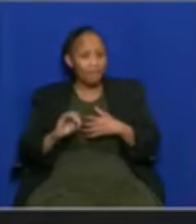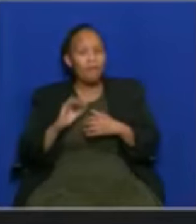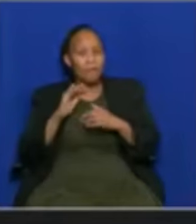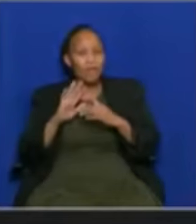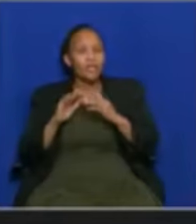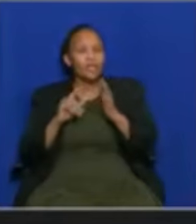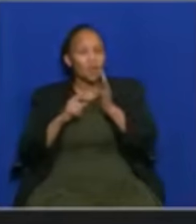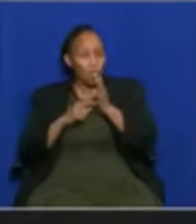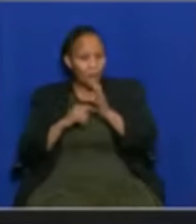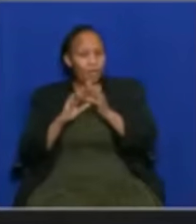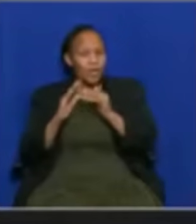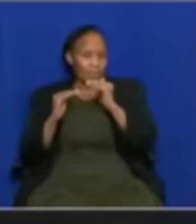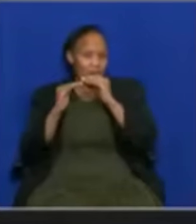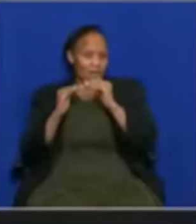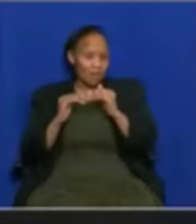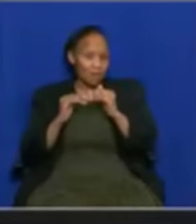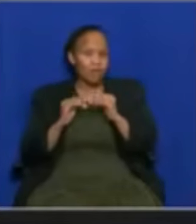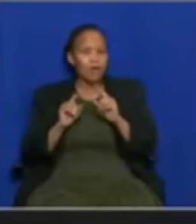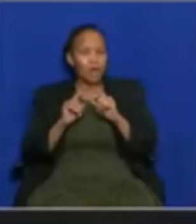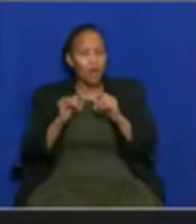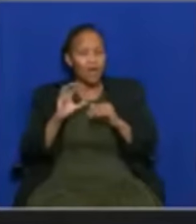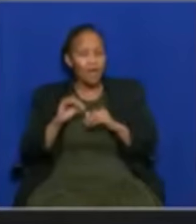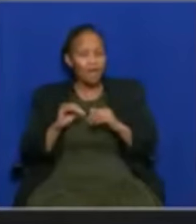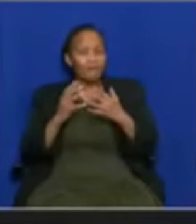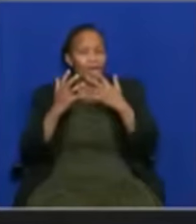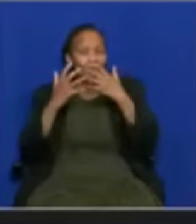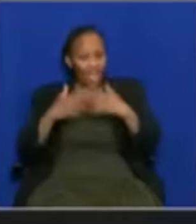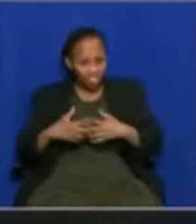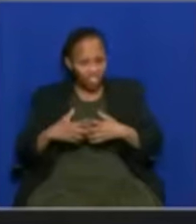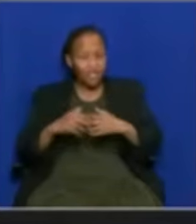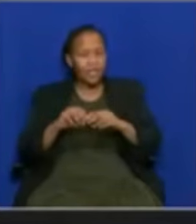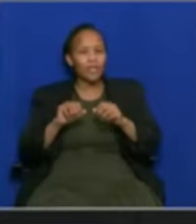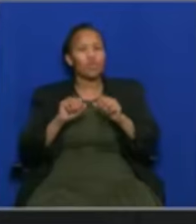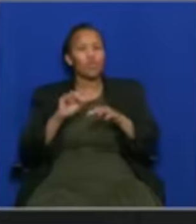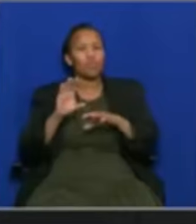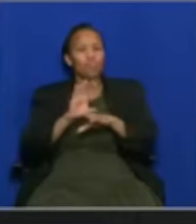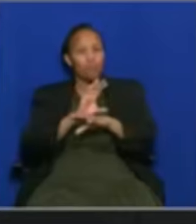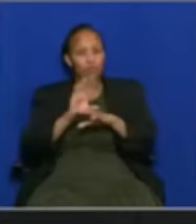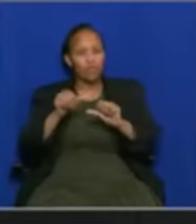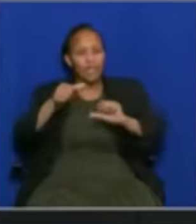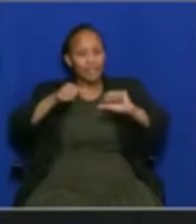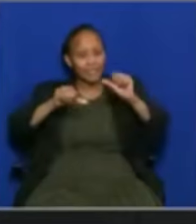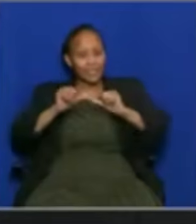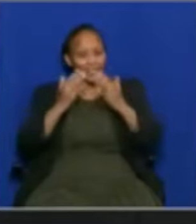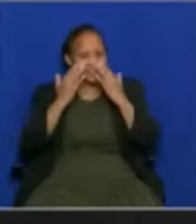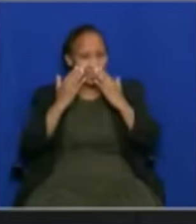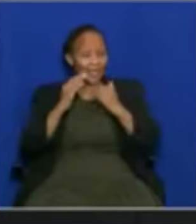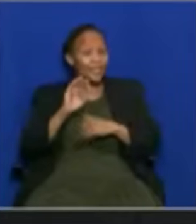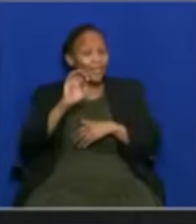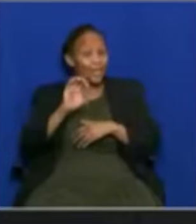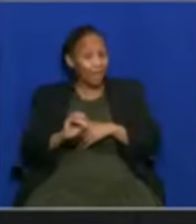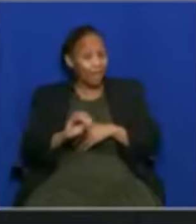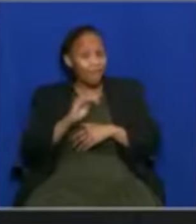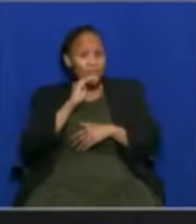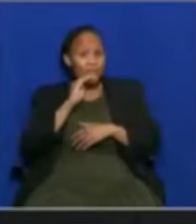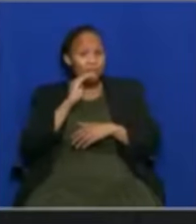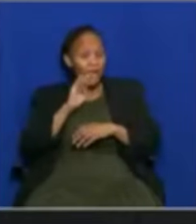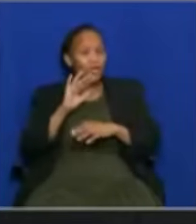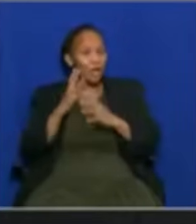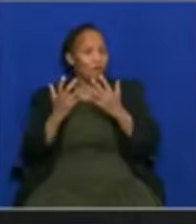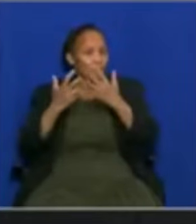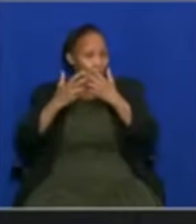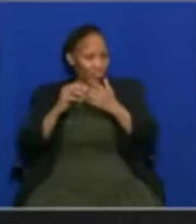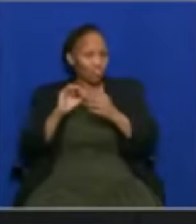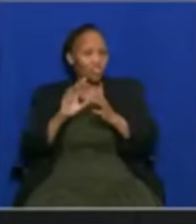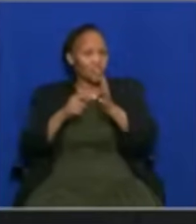had a megatronics postgrad diploma, so she exceeds that requirement. And in addition, she had various